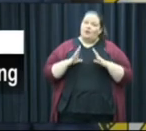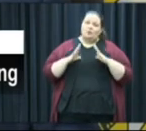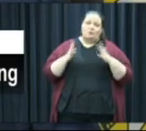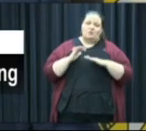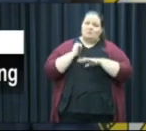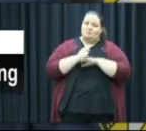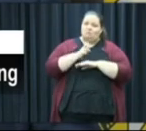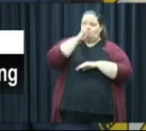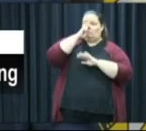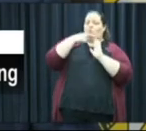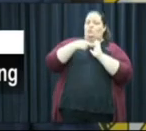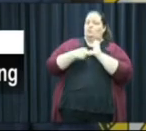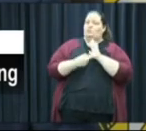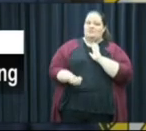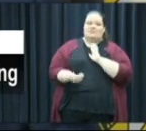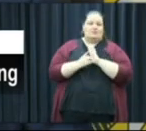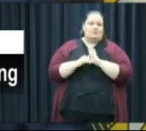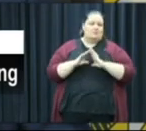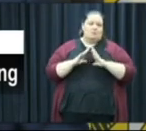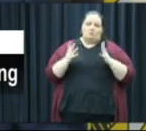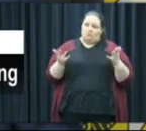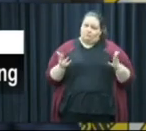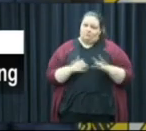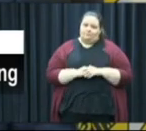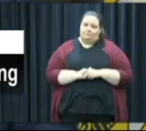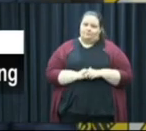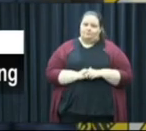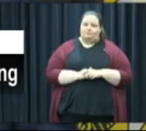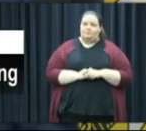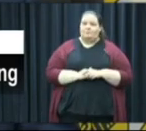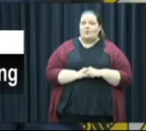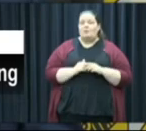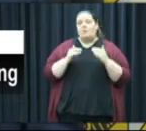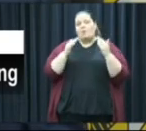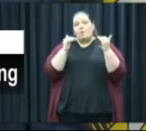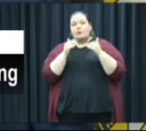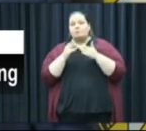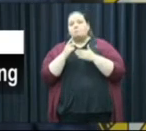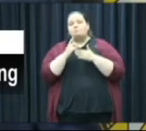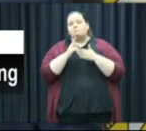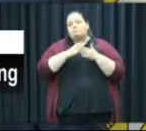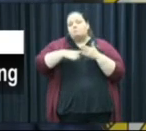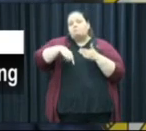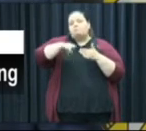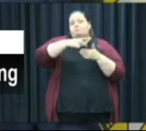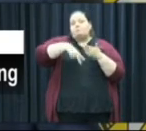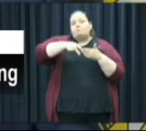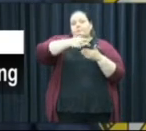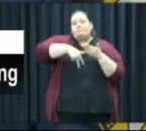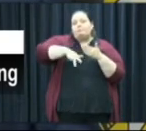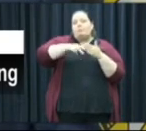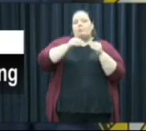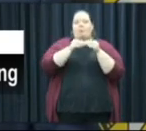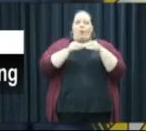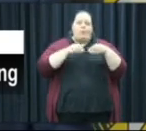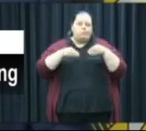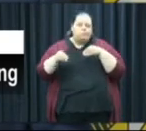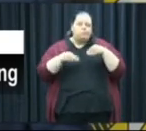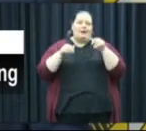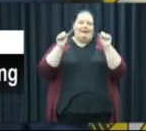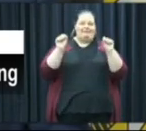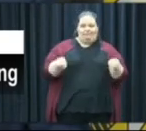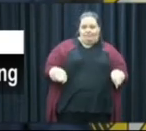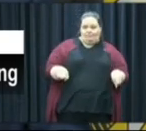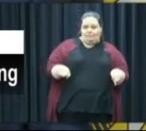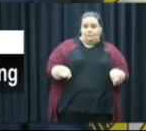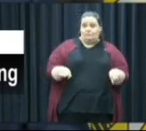measures. I hope we'll be able to enjoy even fewer restrictions in the coming weeks. But that will only